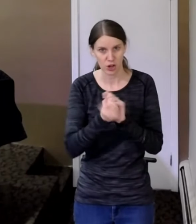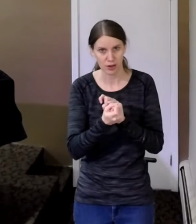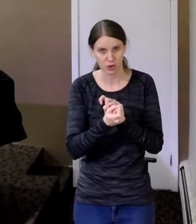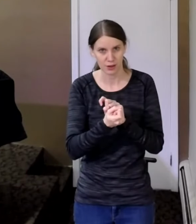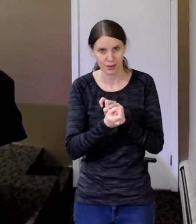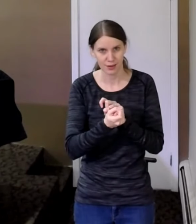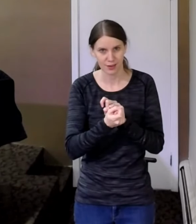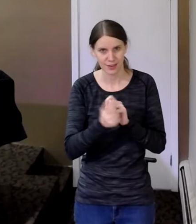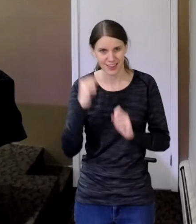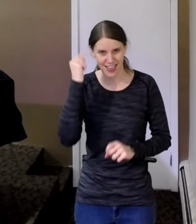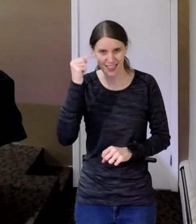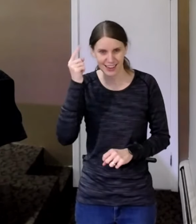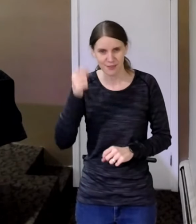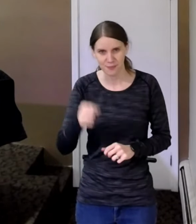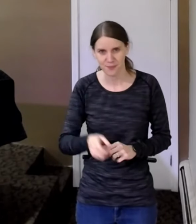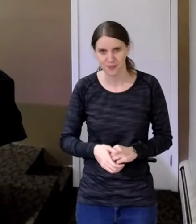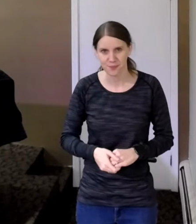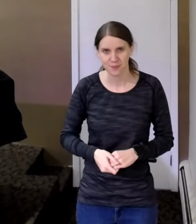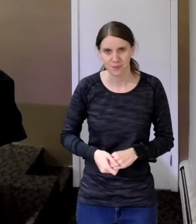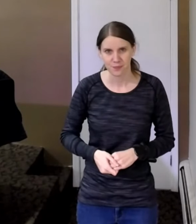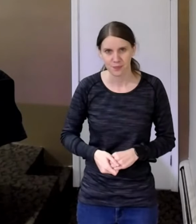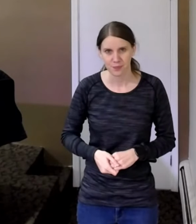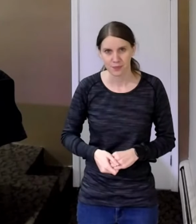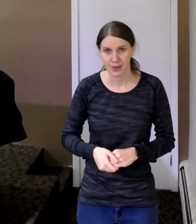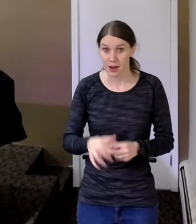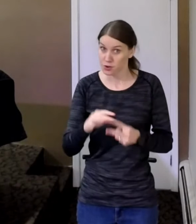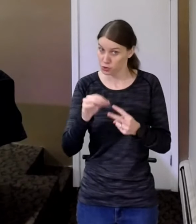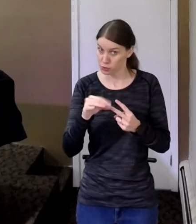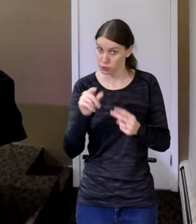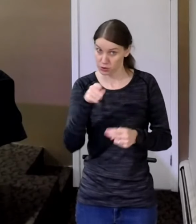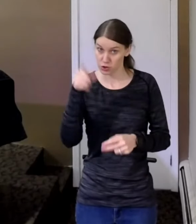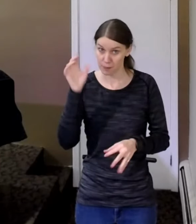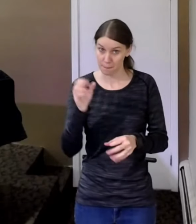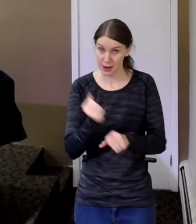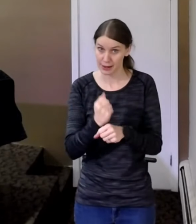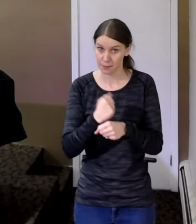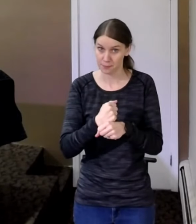thinking. And the choices you make,